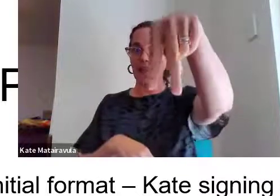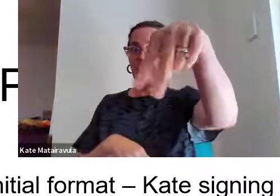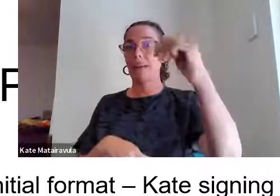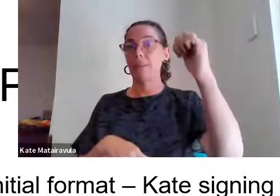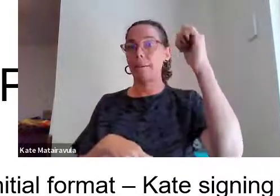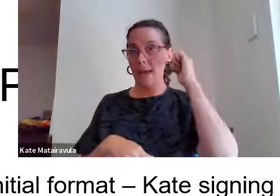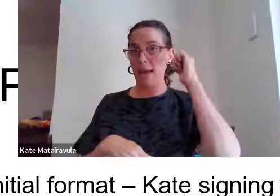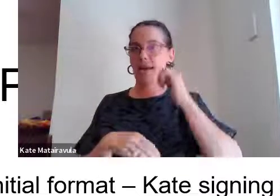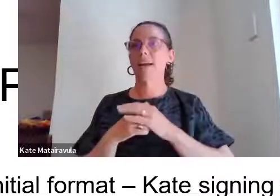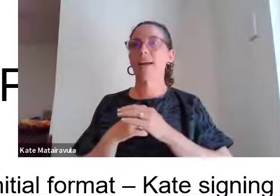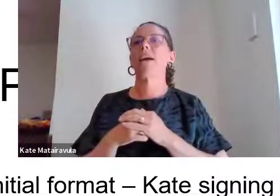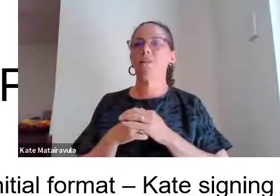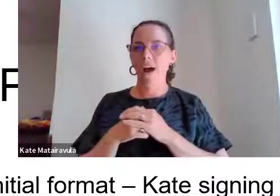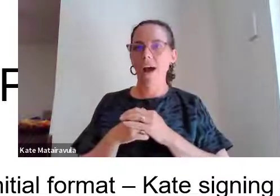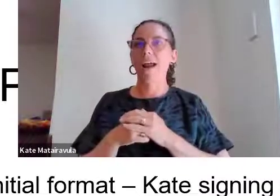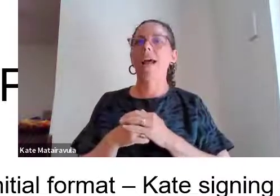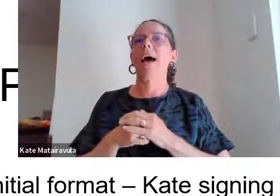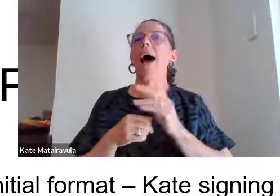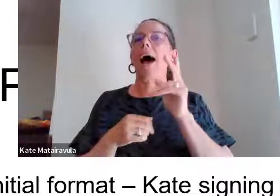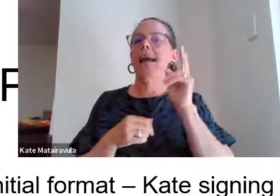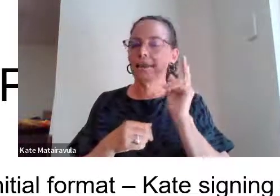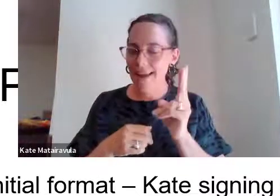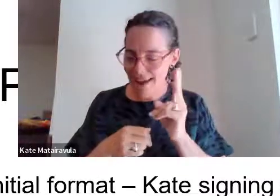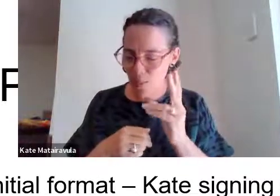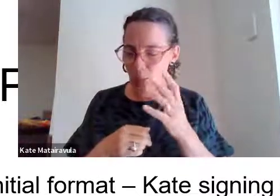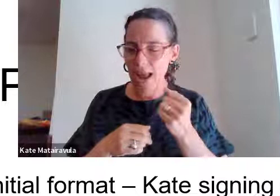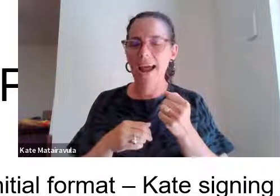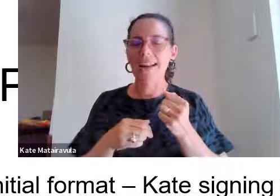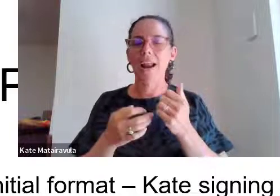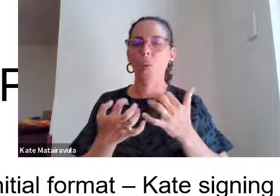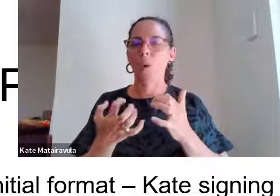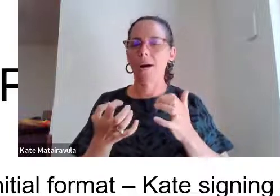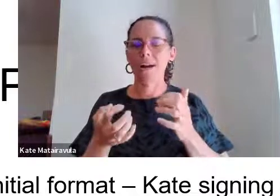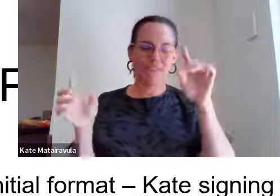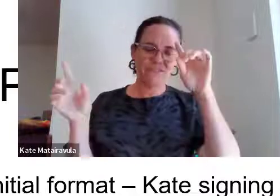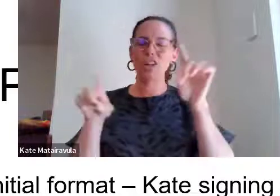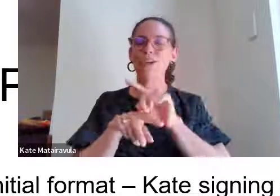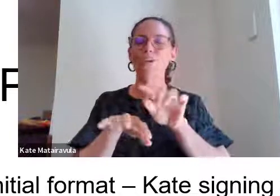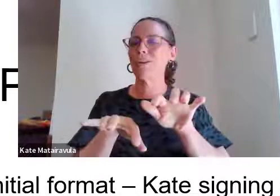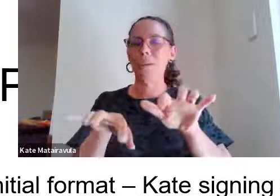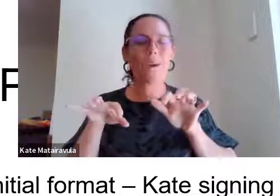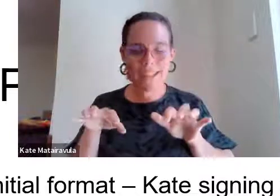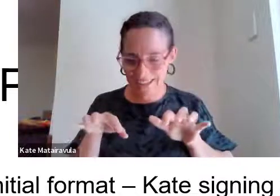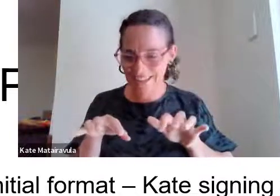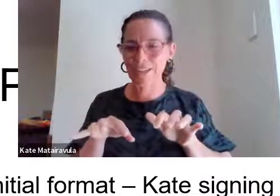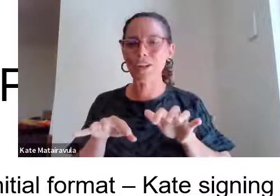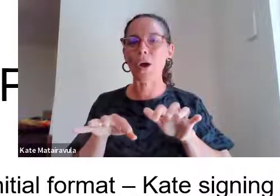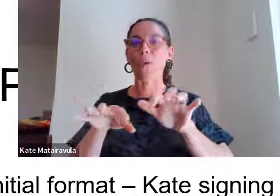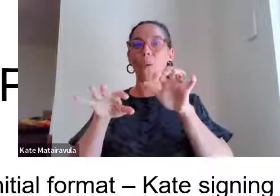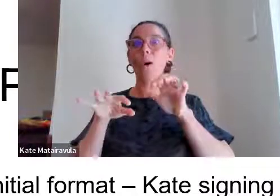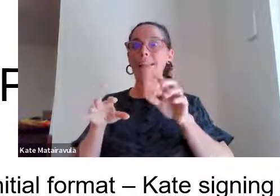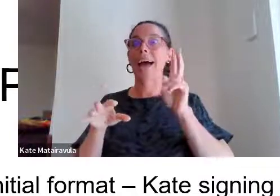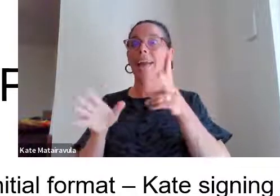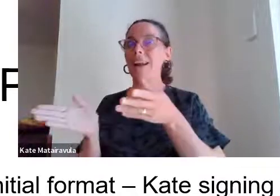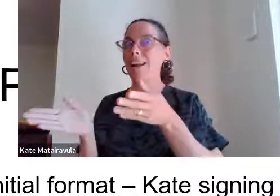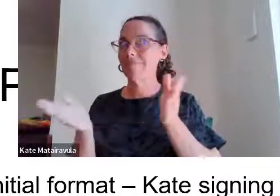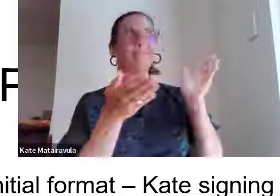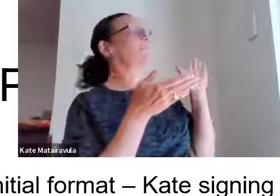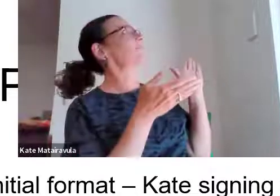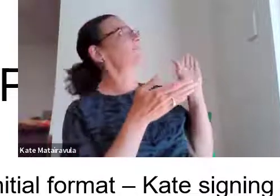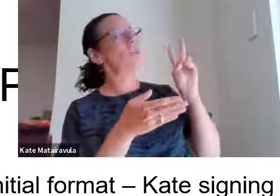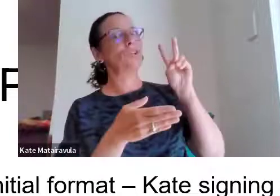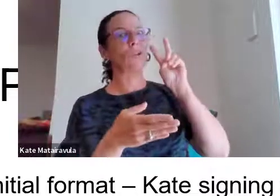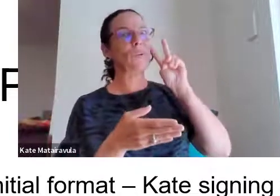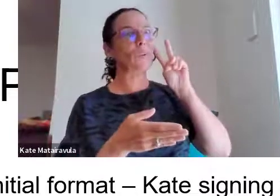floor looking at me. However, the interpreter was standing behind the children. So again, we had a little bit of a confused